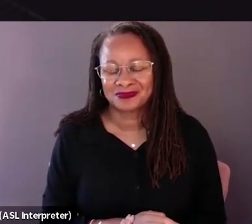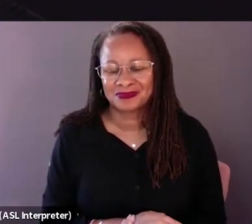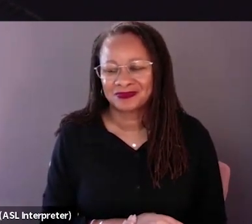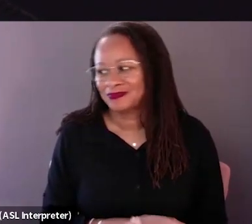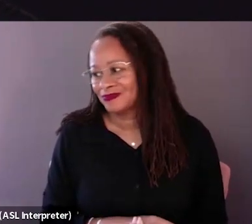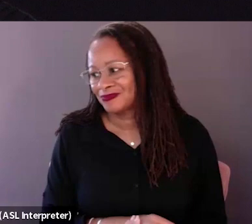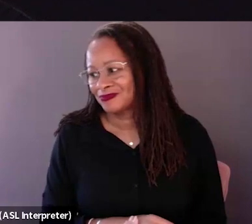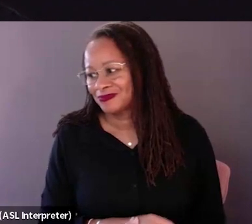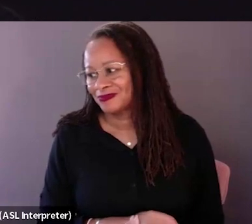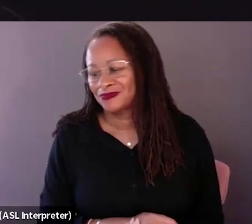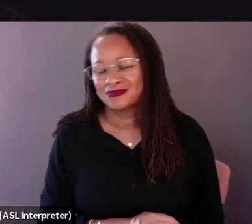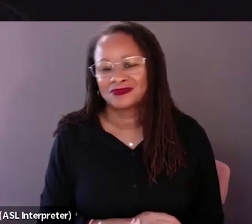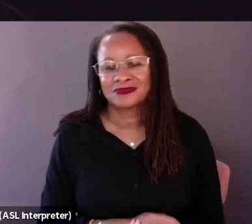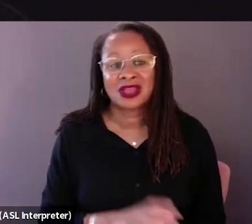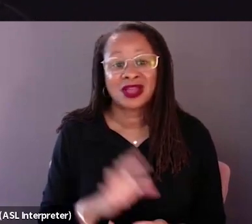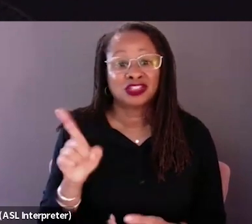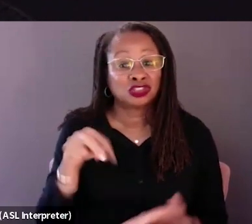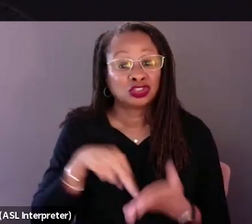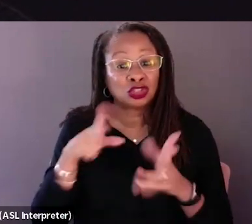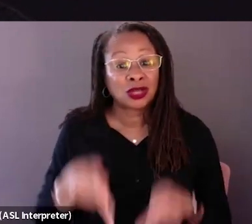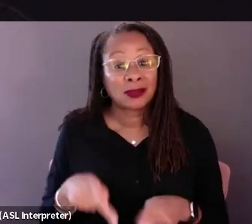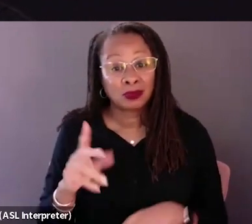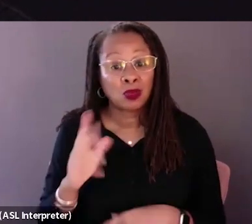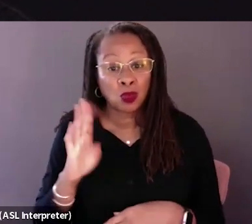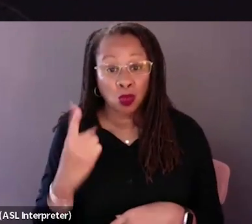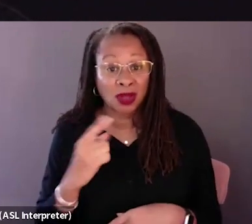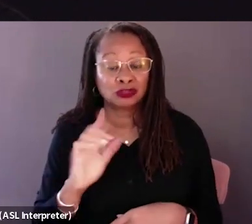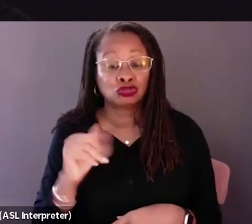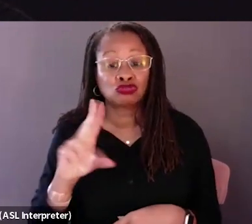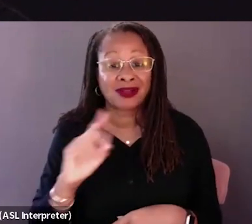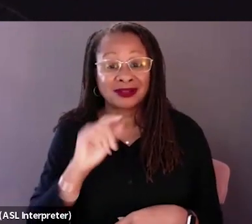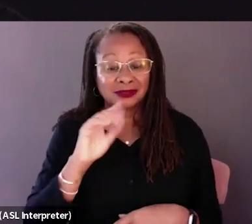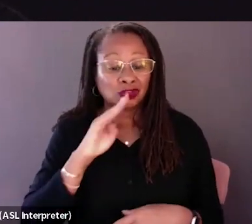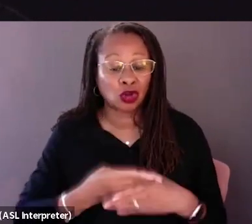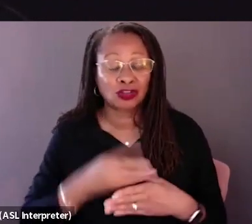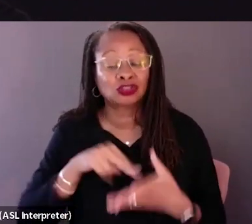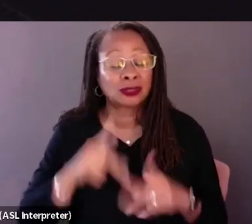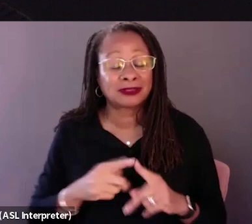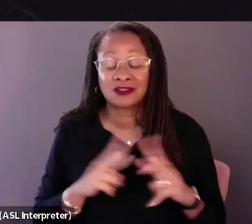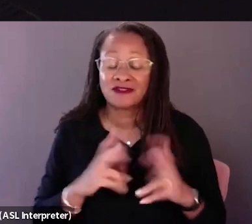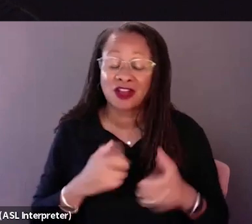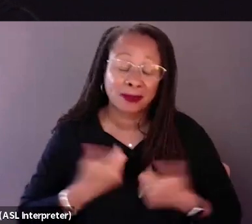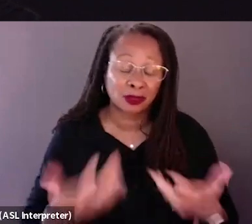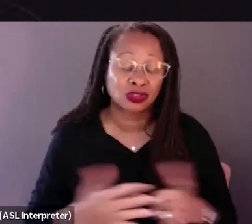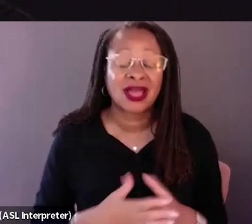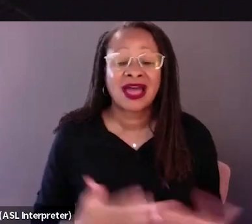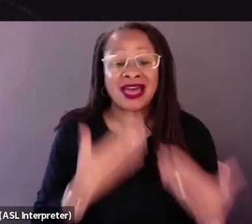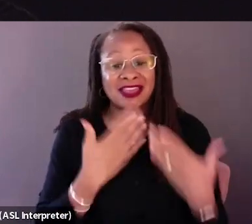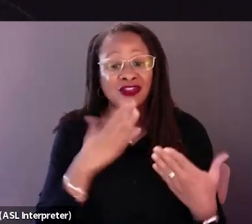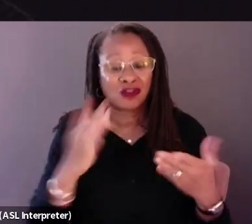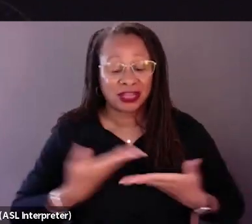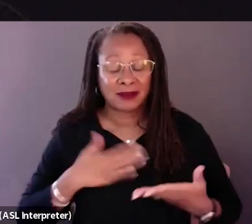So she stood up at the end and she was really emotional, and she said, "Thank you for giving my mother a